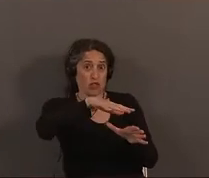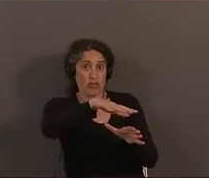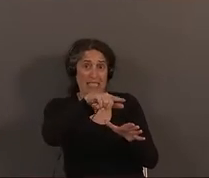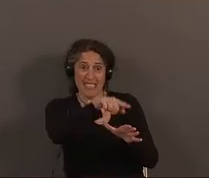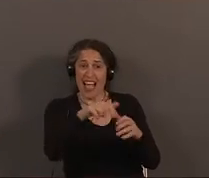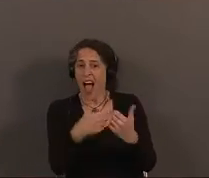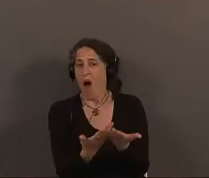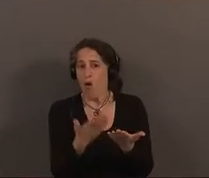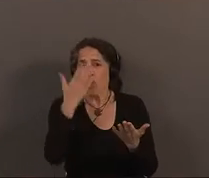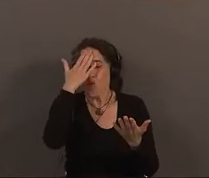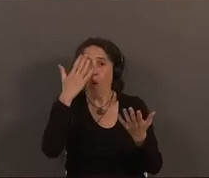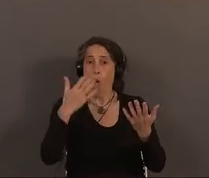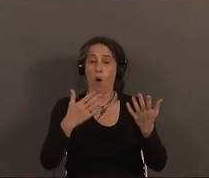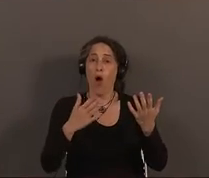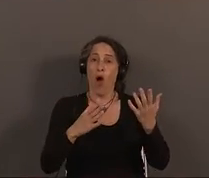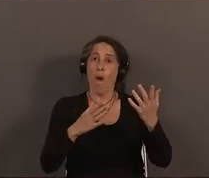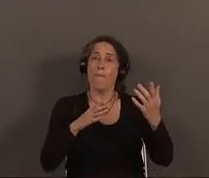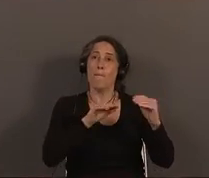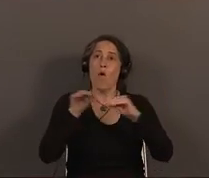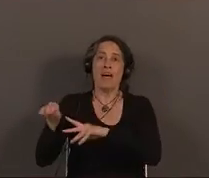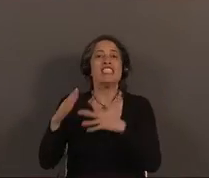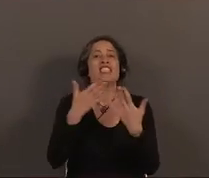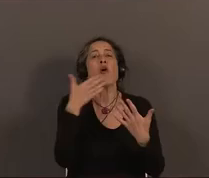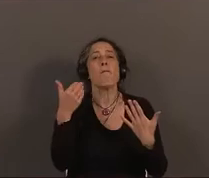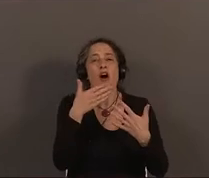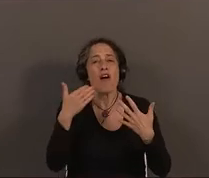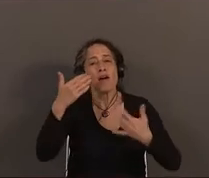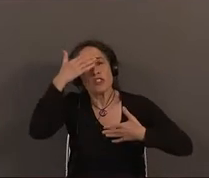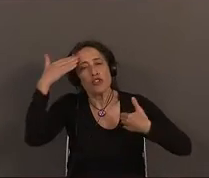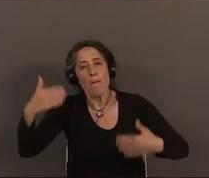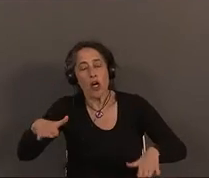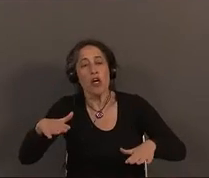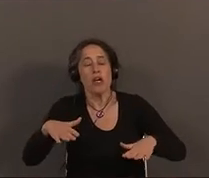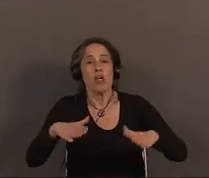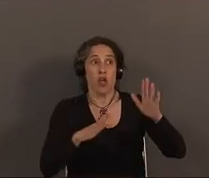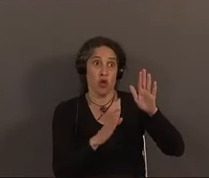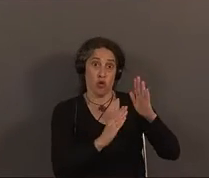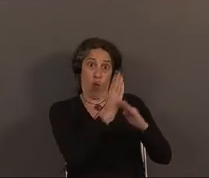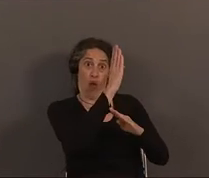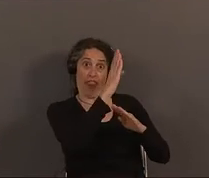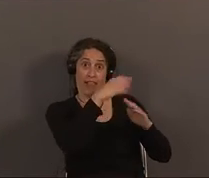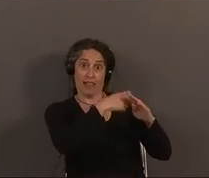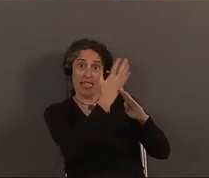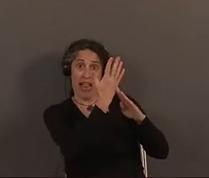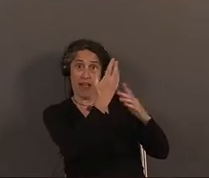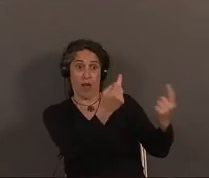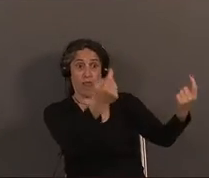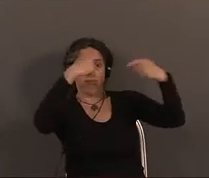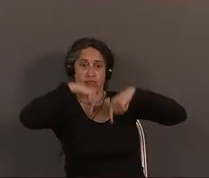to be going from north to south, so there are many more tourists coming from